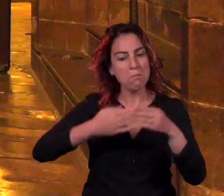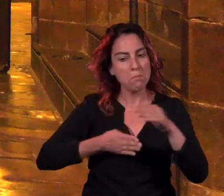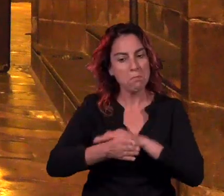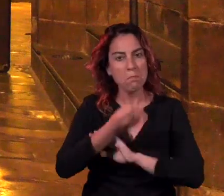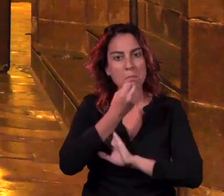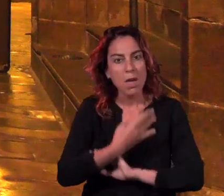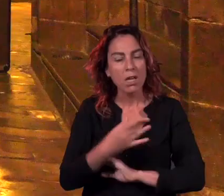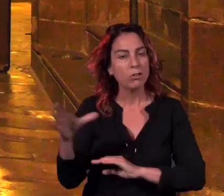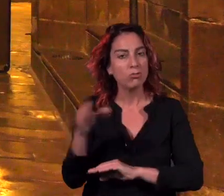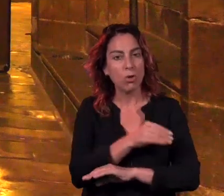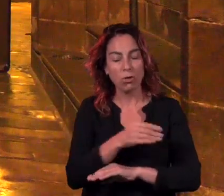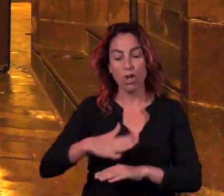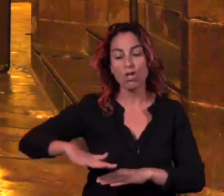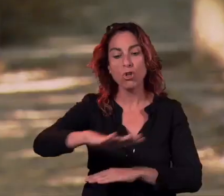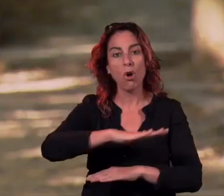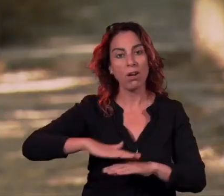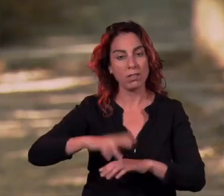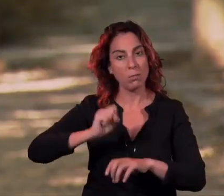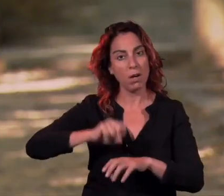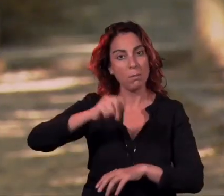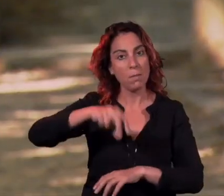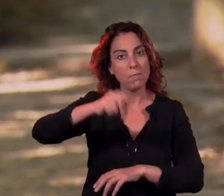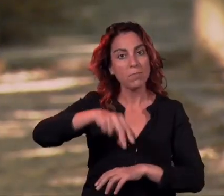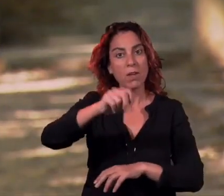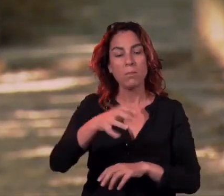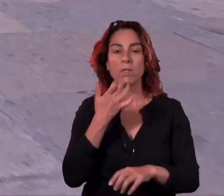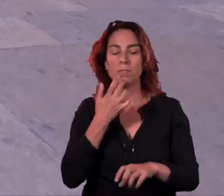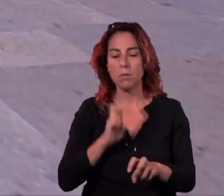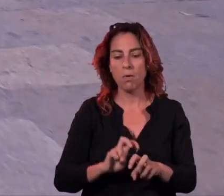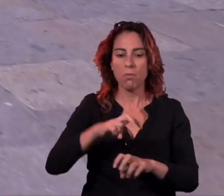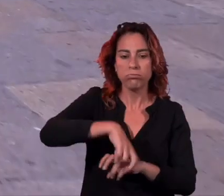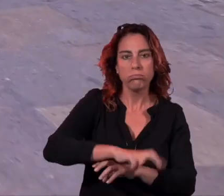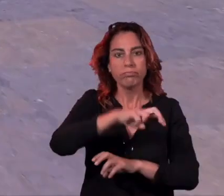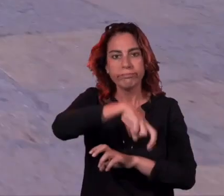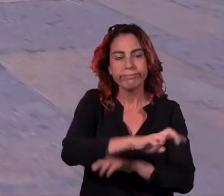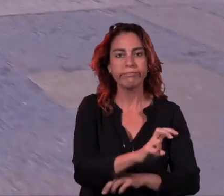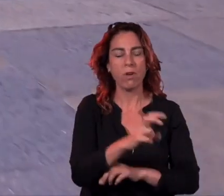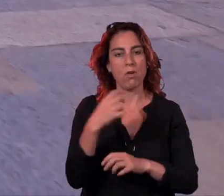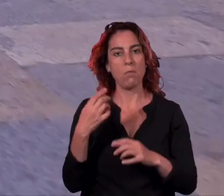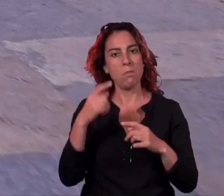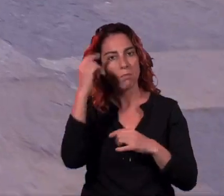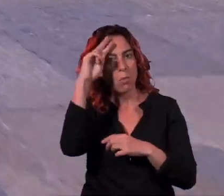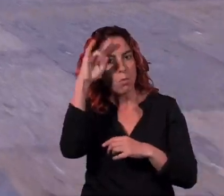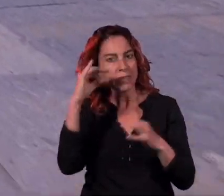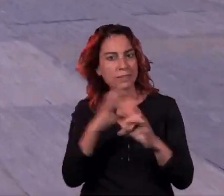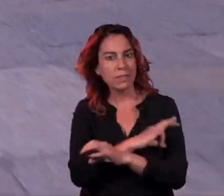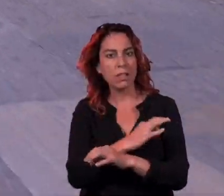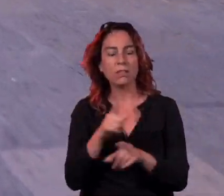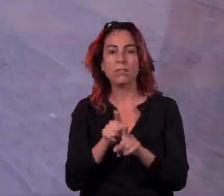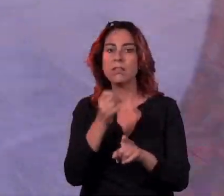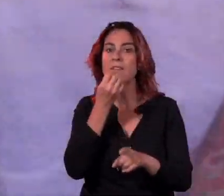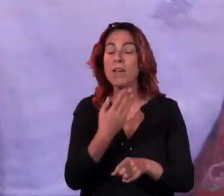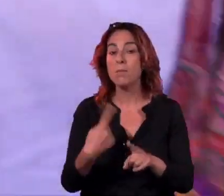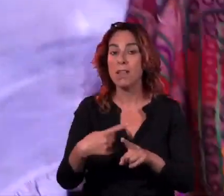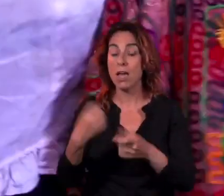accessible. Everywhere there are curb cuts, so you don't have to worry about the pavements, getting on and off the pavements. It's very,